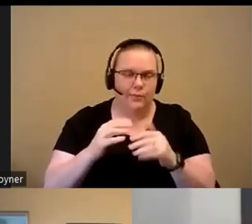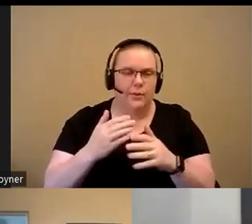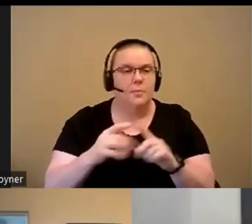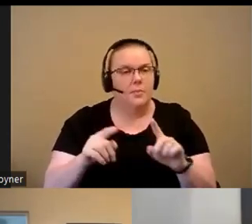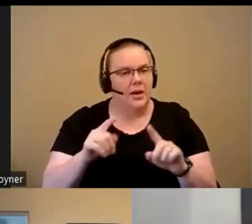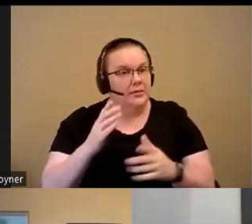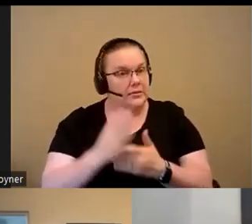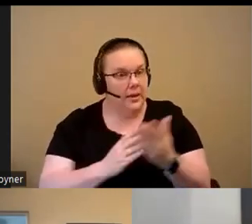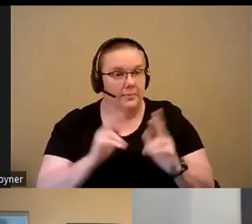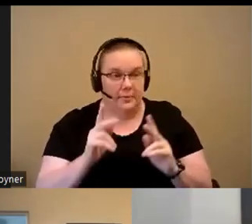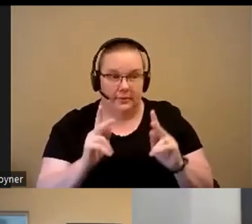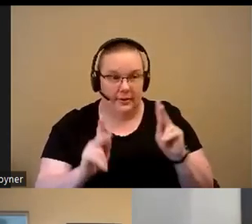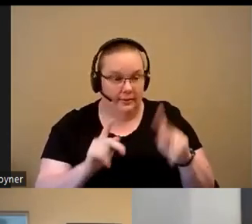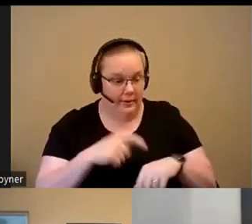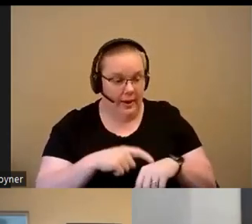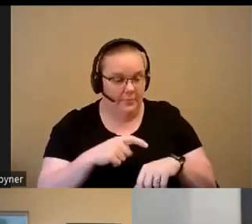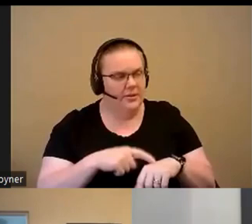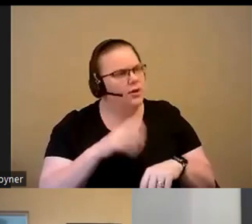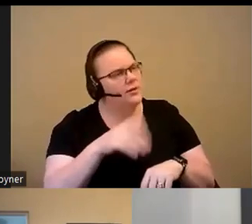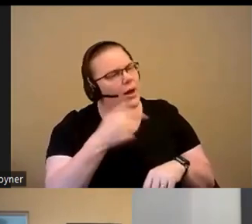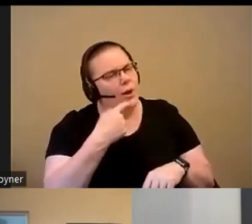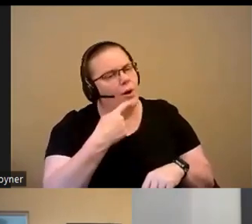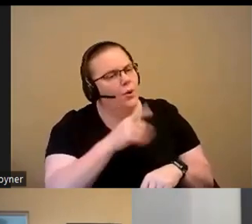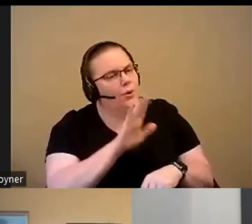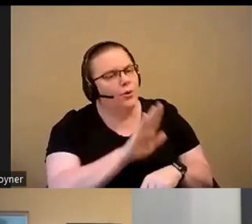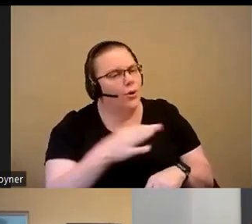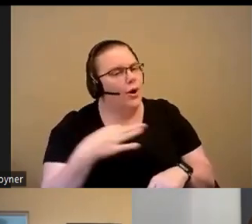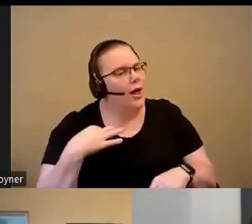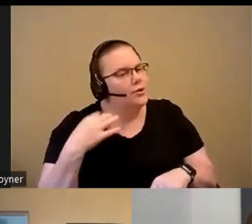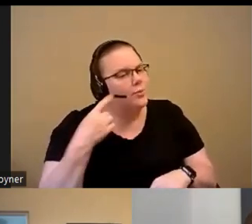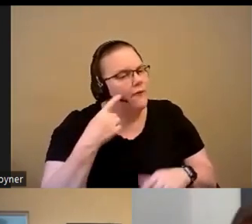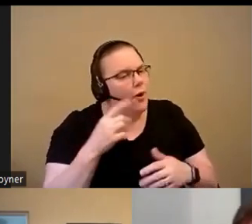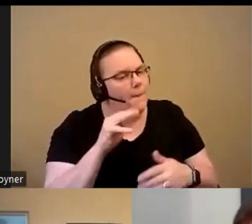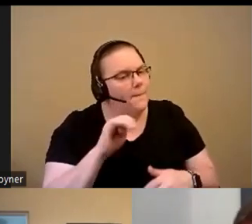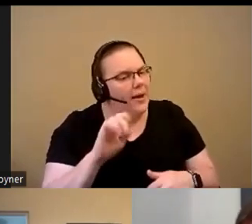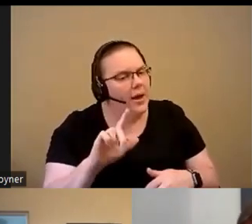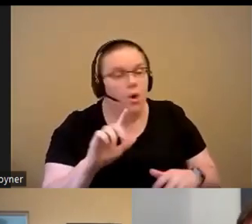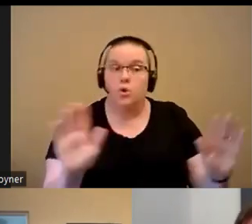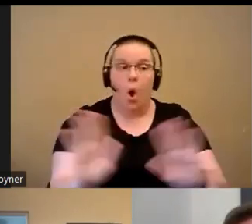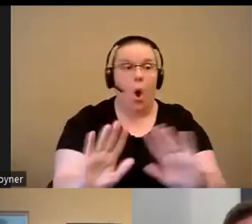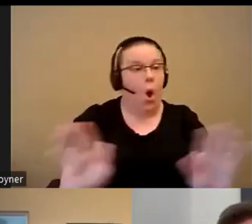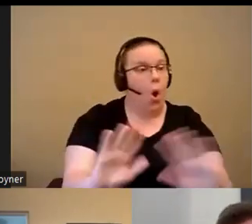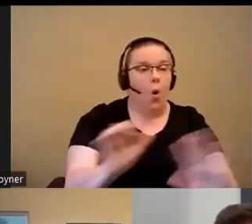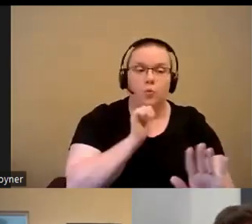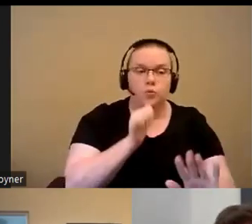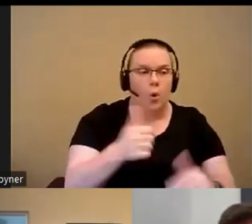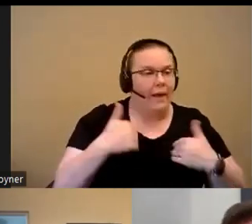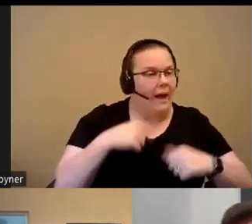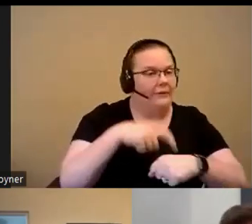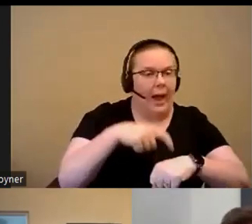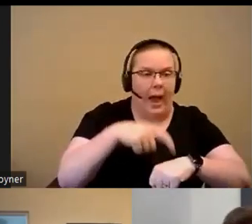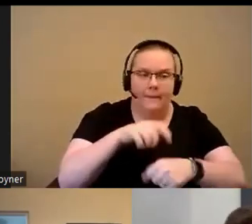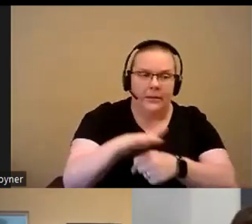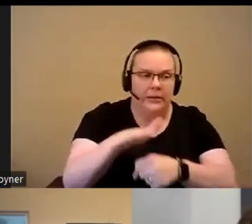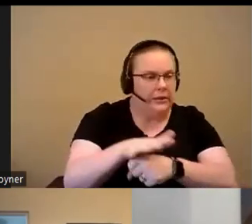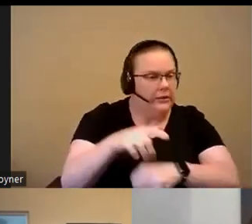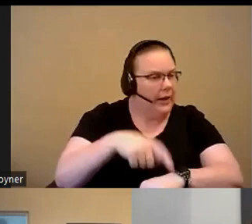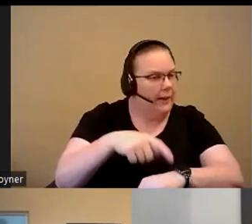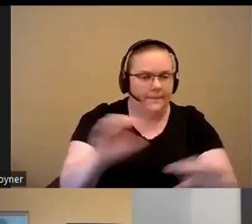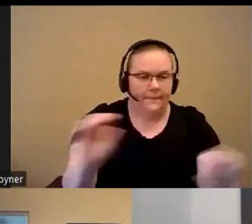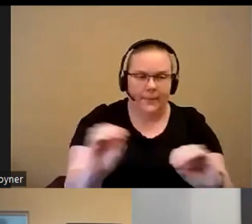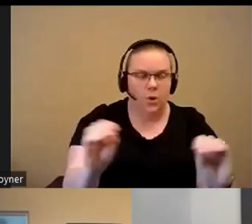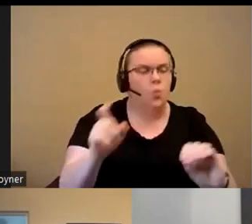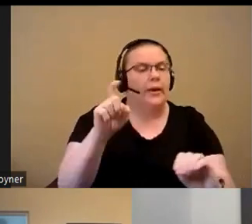hey, you're eligible for the mail-in. We're like, no, we don't have time for the mail-in. We have to do that. We have to do the interview.